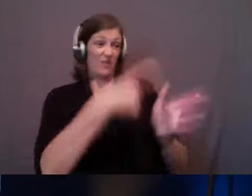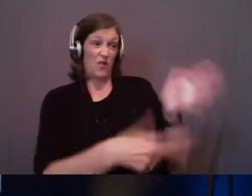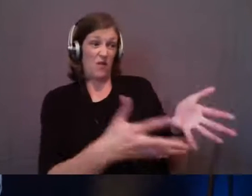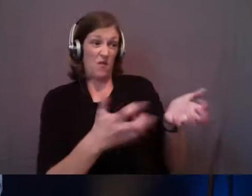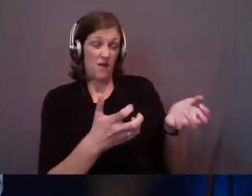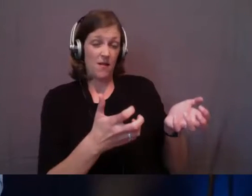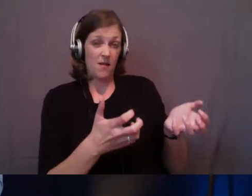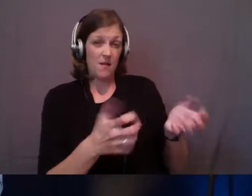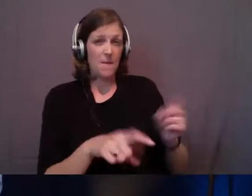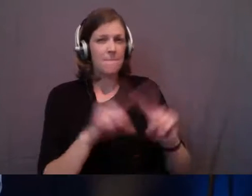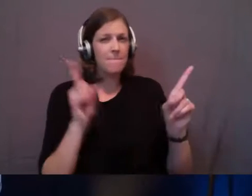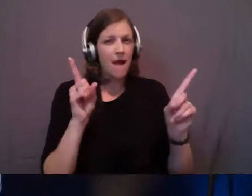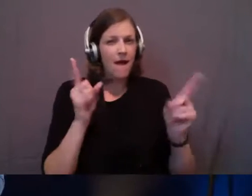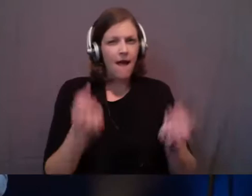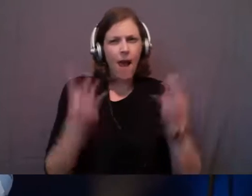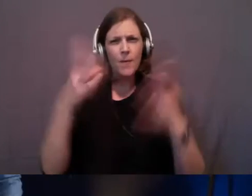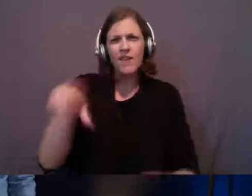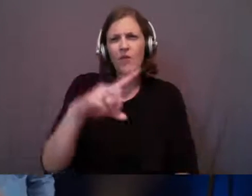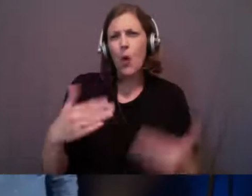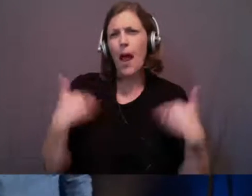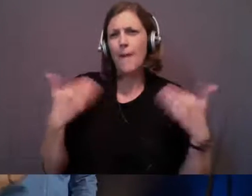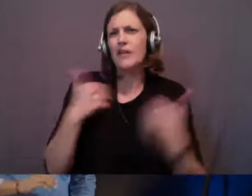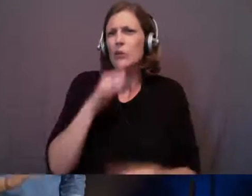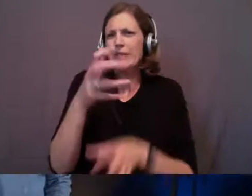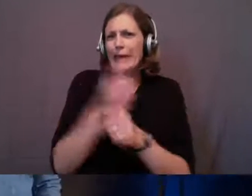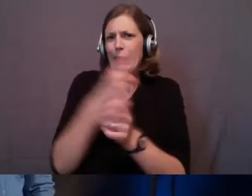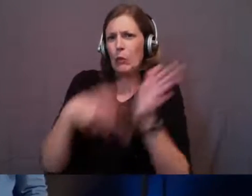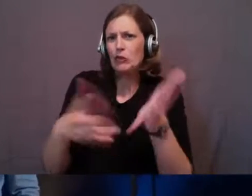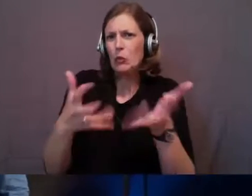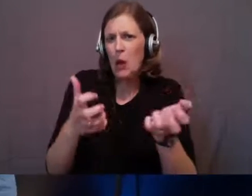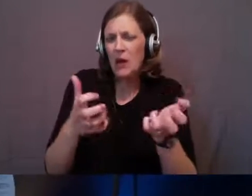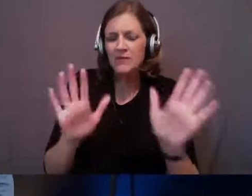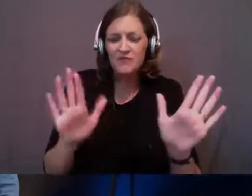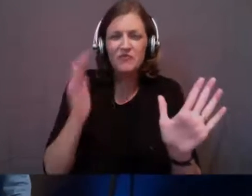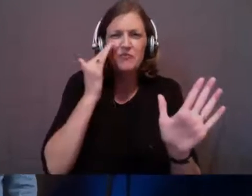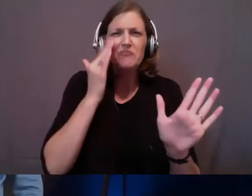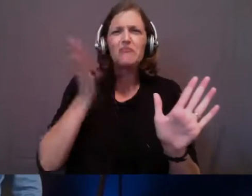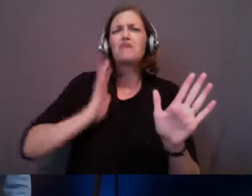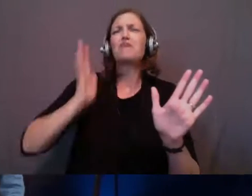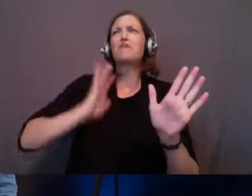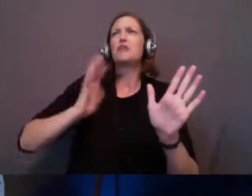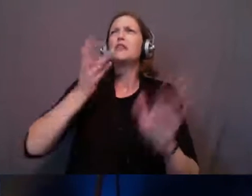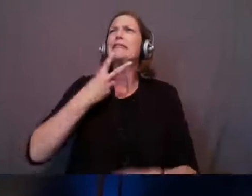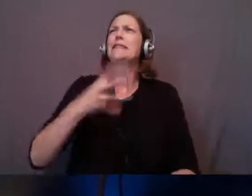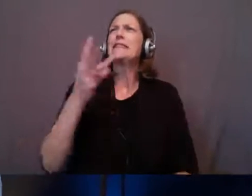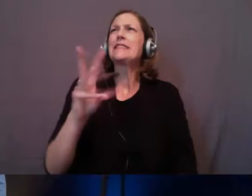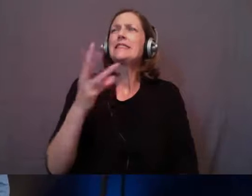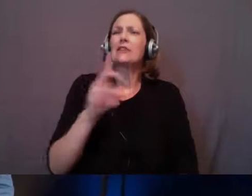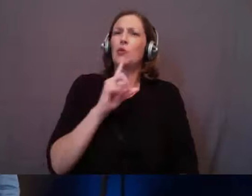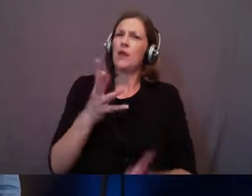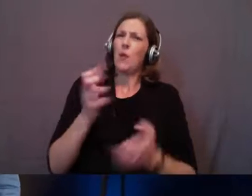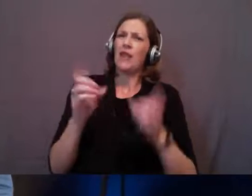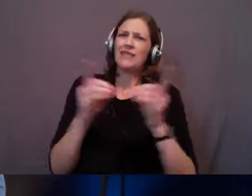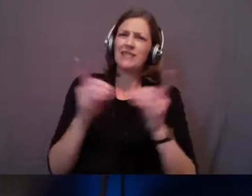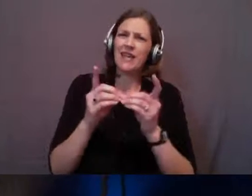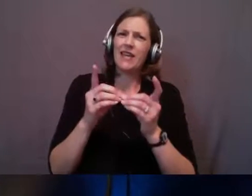get everything we wanted? You know how many times when I was 16 years old, if you're a teenager, I was 16 years old, and I really wanted to date, I won't say her name,